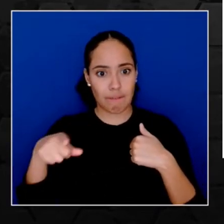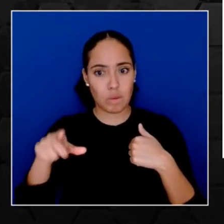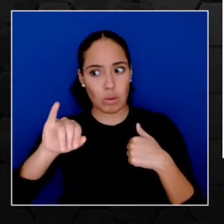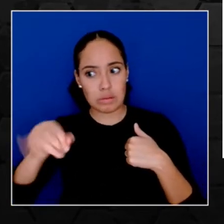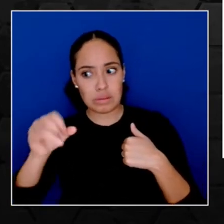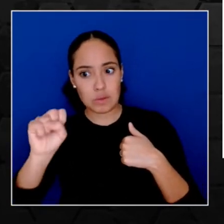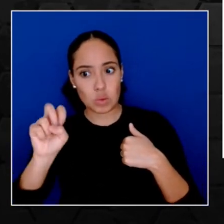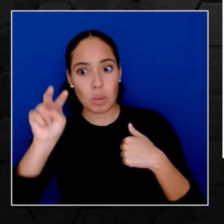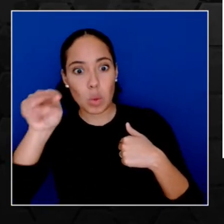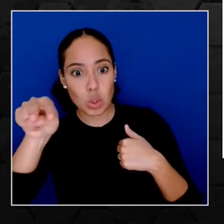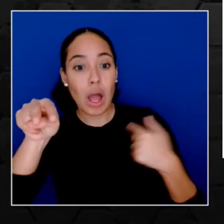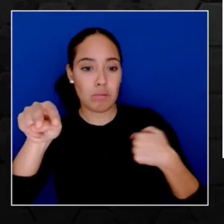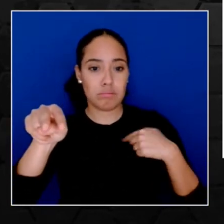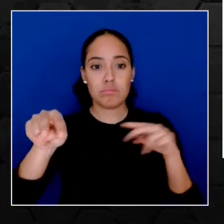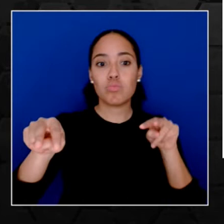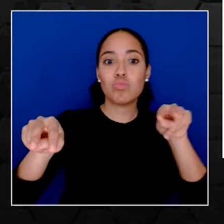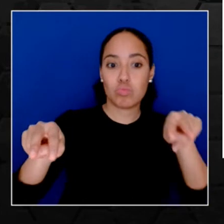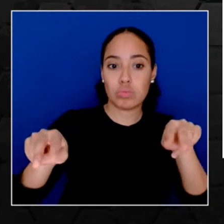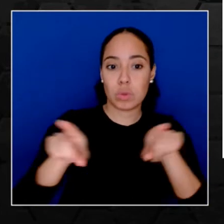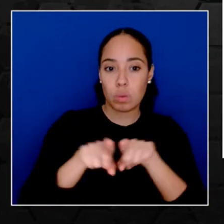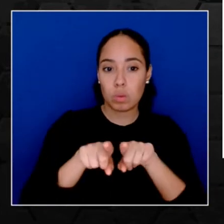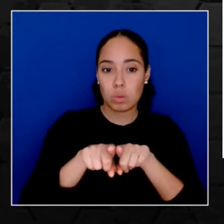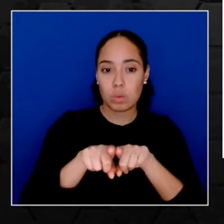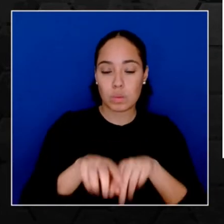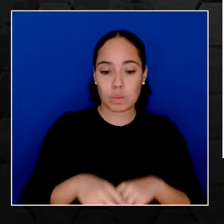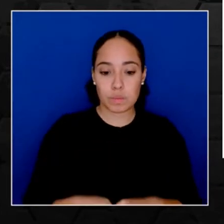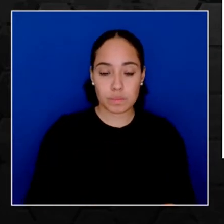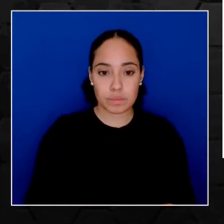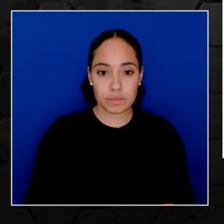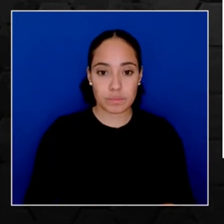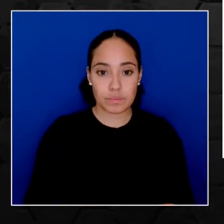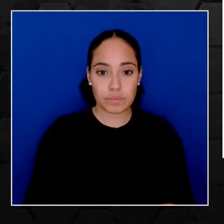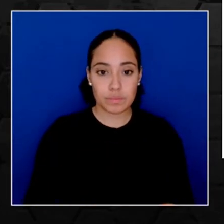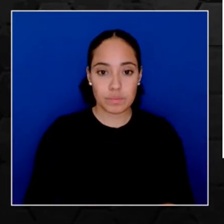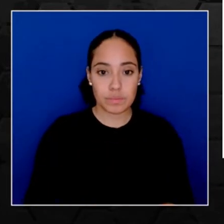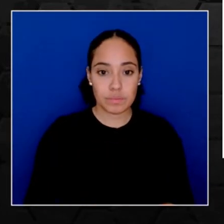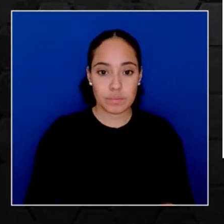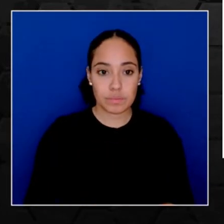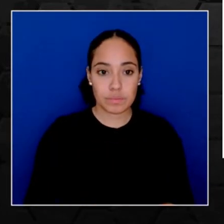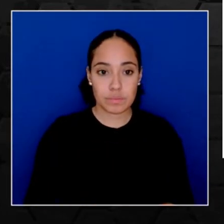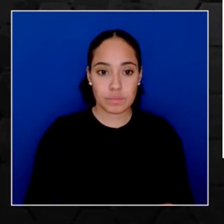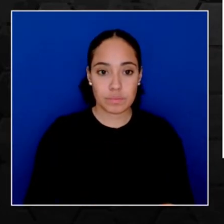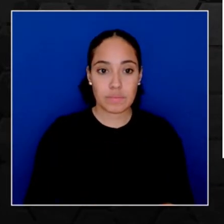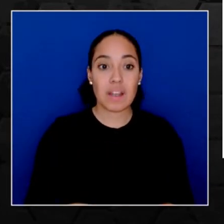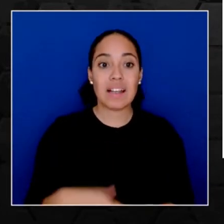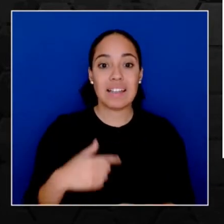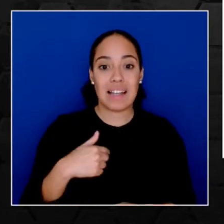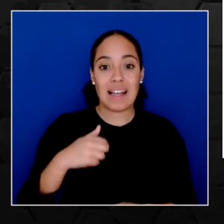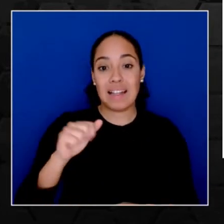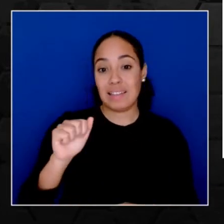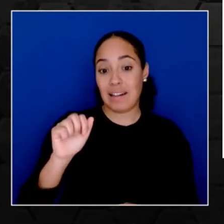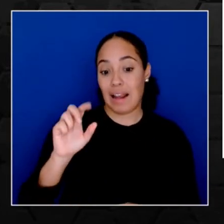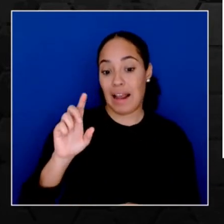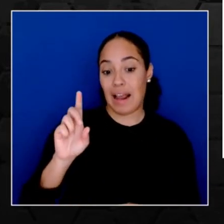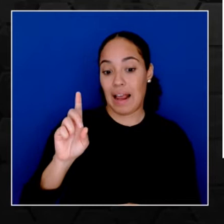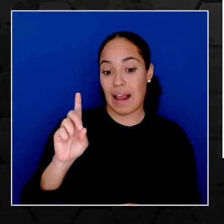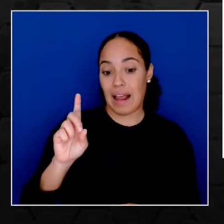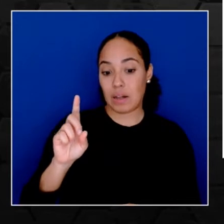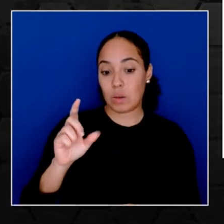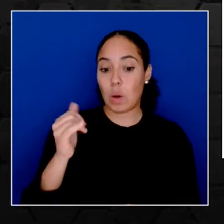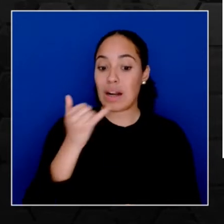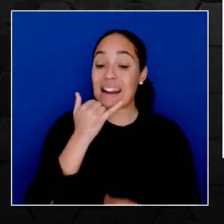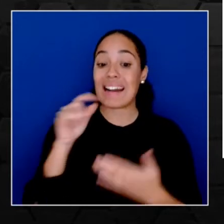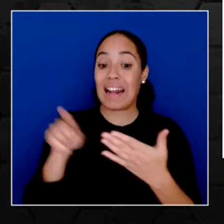yeah, from that in the loss function what we got the errors. Now I have with removing that error, I have to use it into real time, that is in